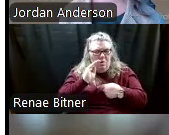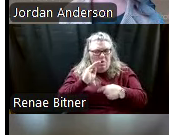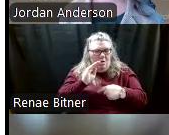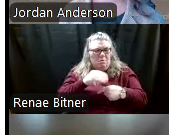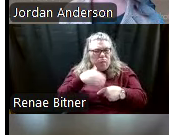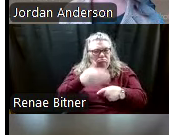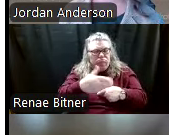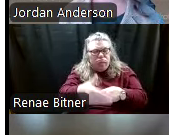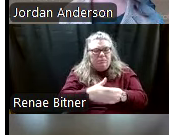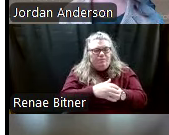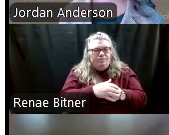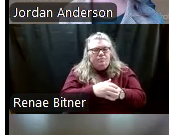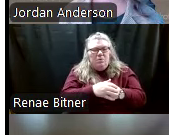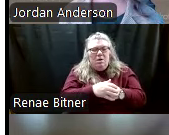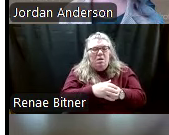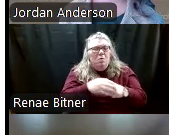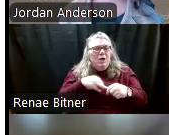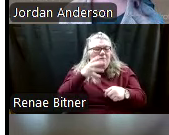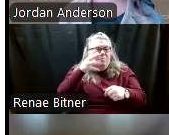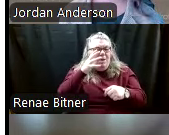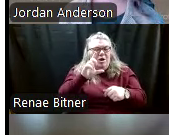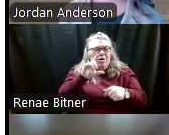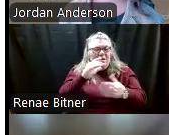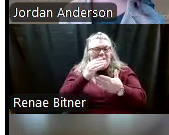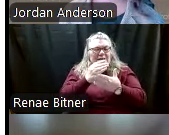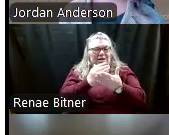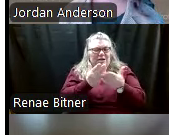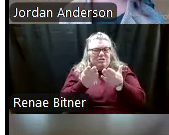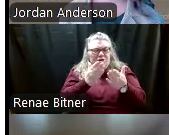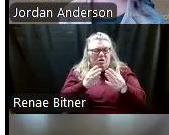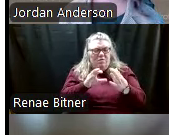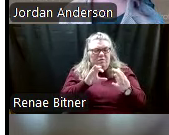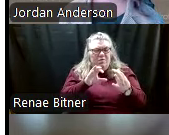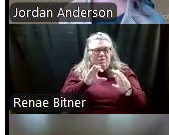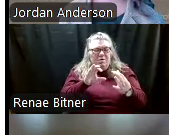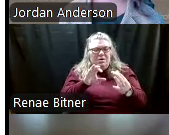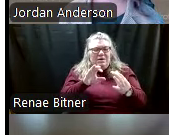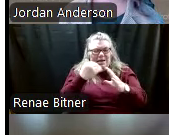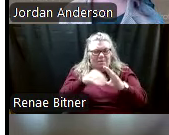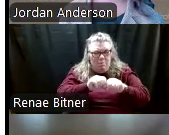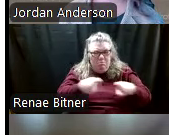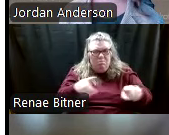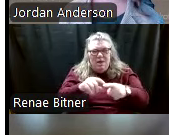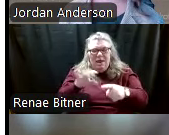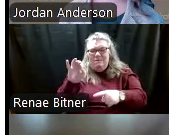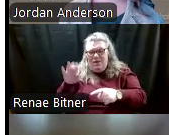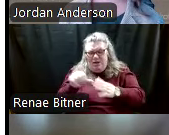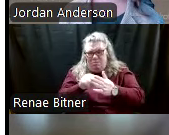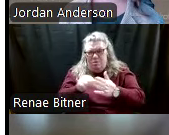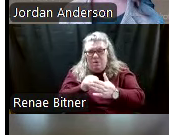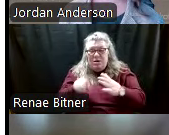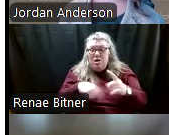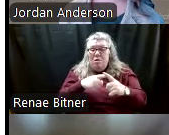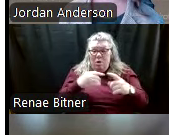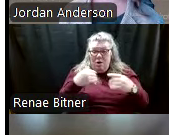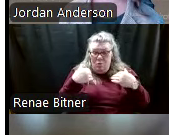basis. We have our parent listserv and a Facebook page. When we have the capacity and the numbers to do so, we've